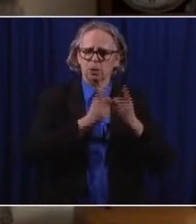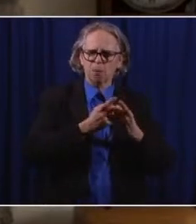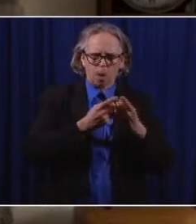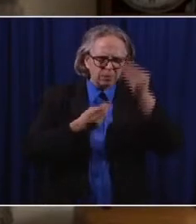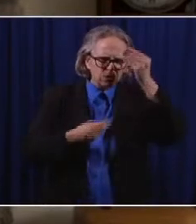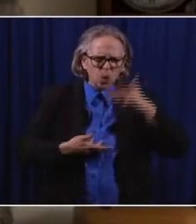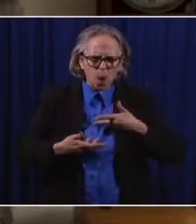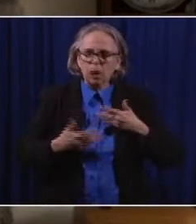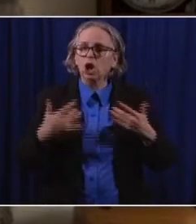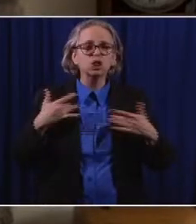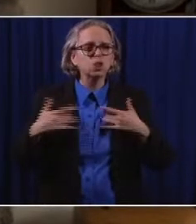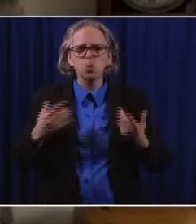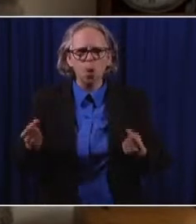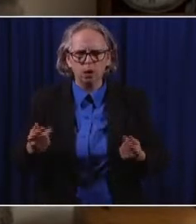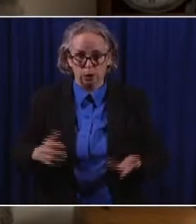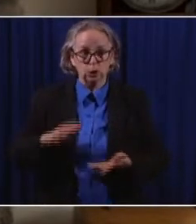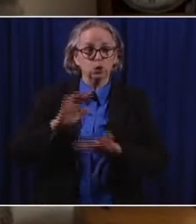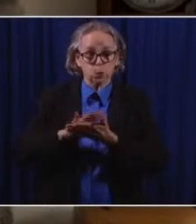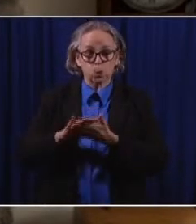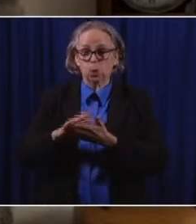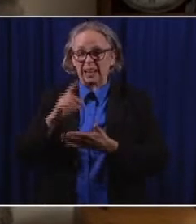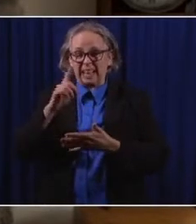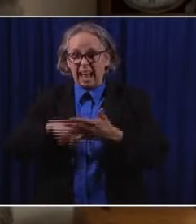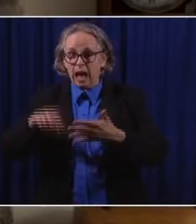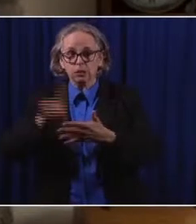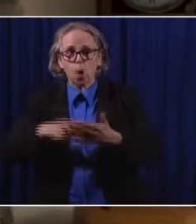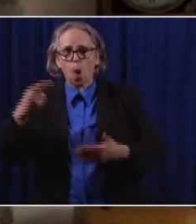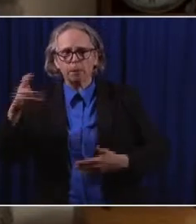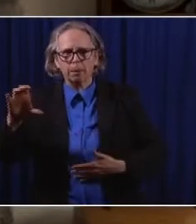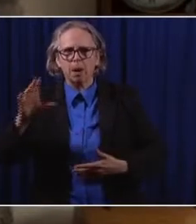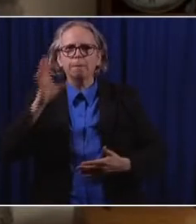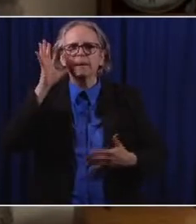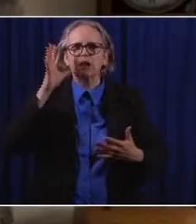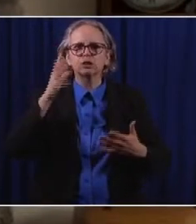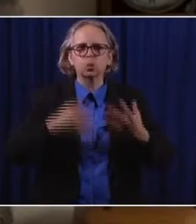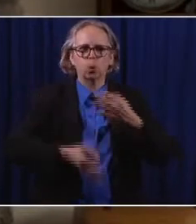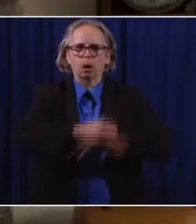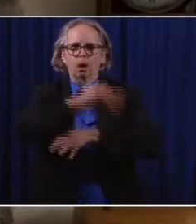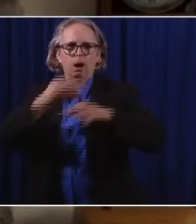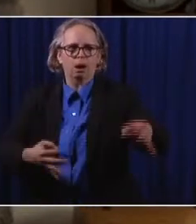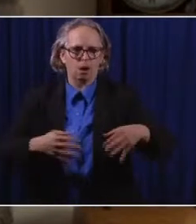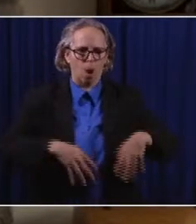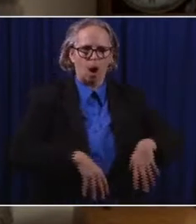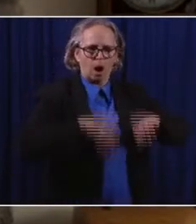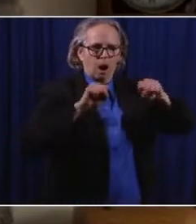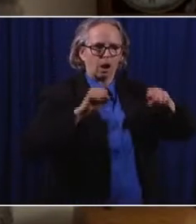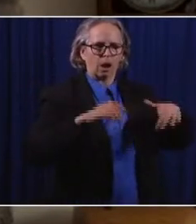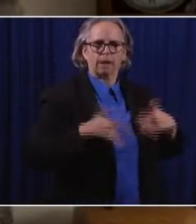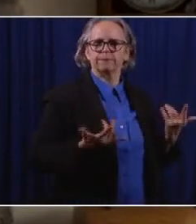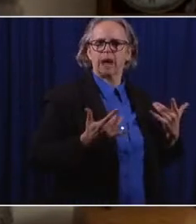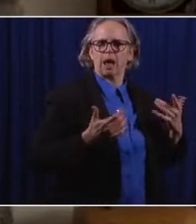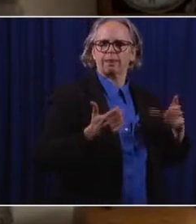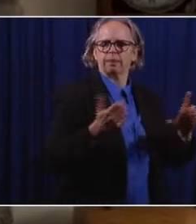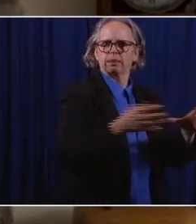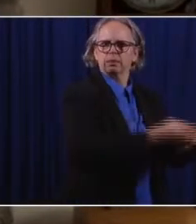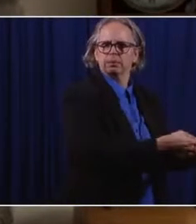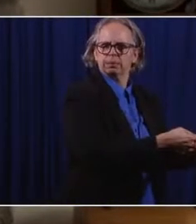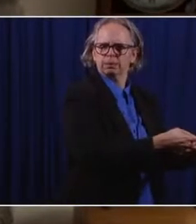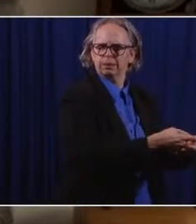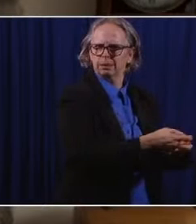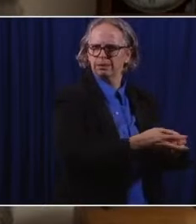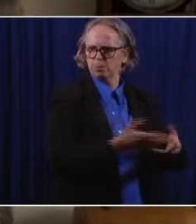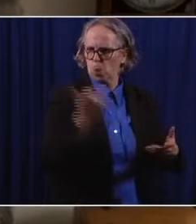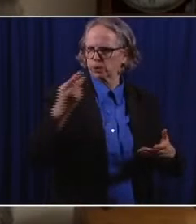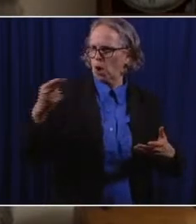events. Let me talk for a moment about a couple of stories we've heard this week from local